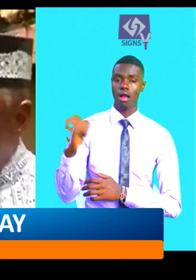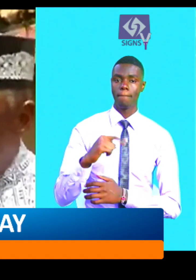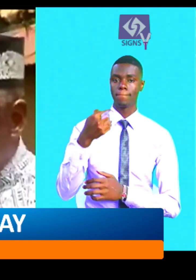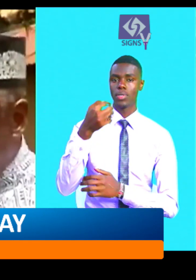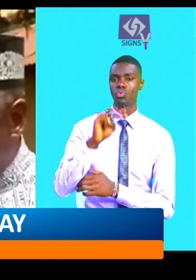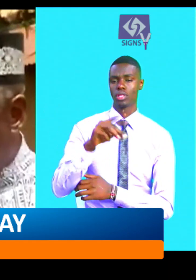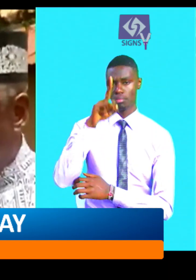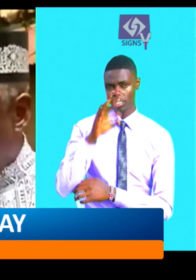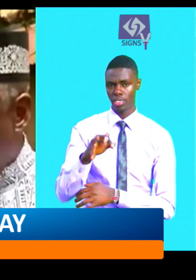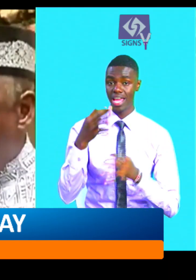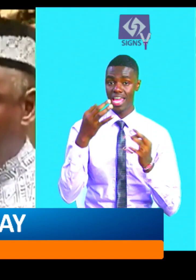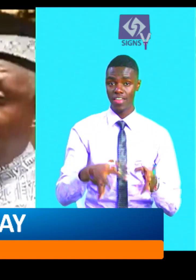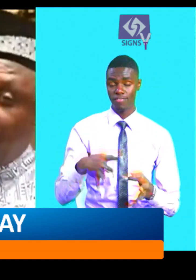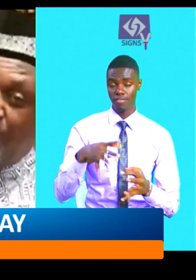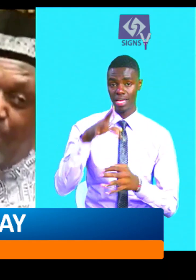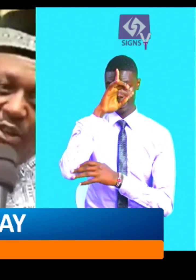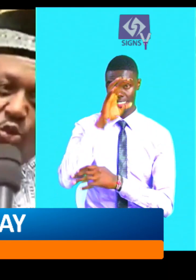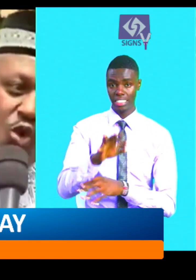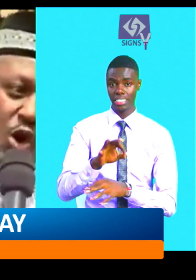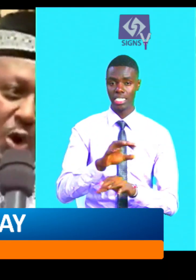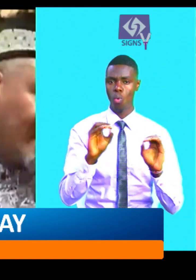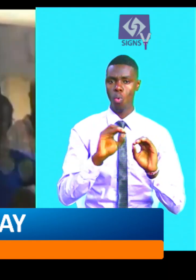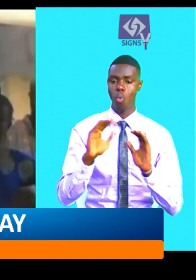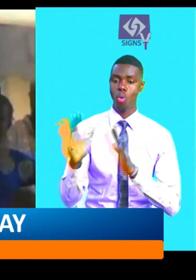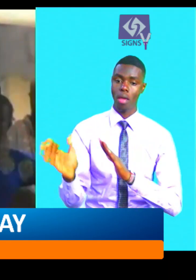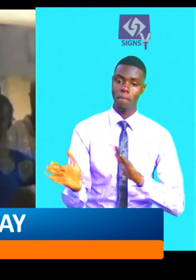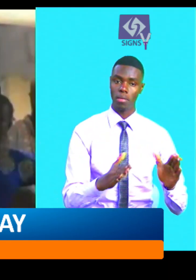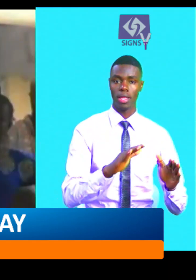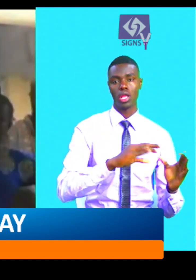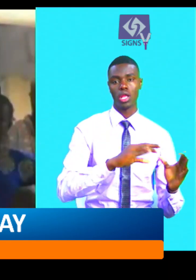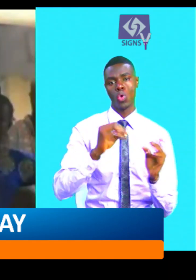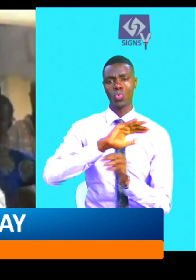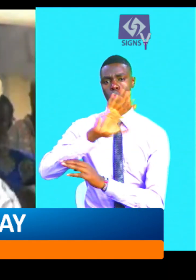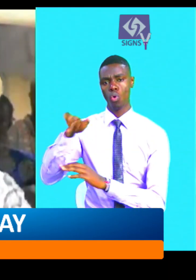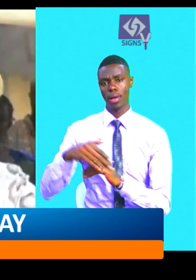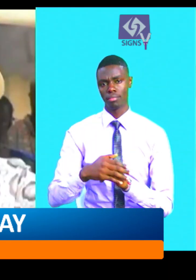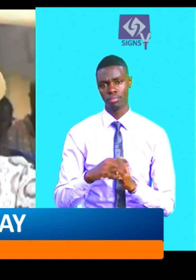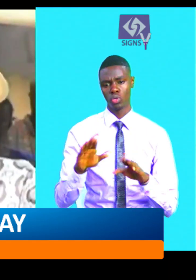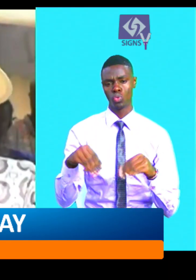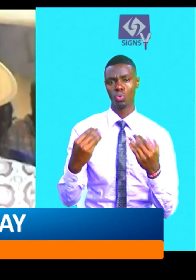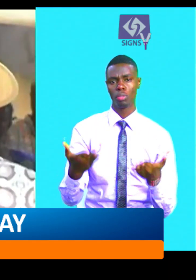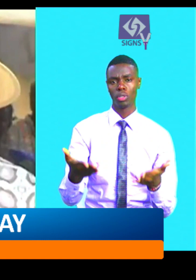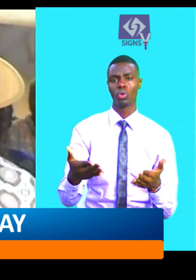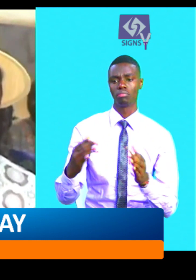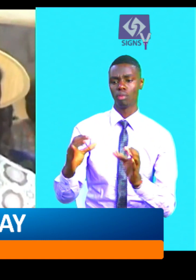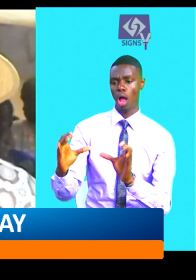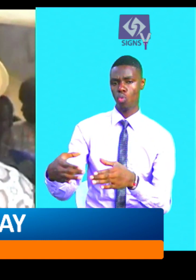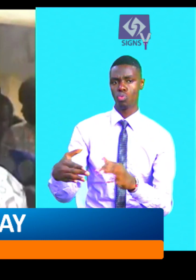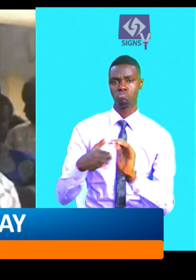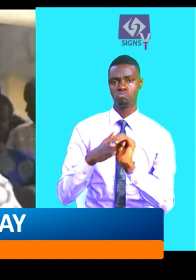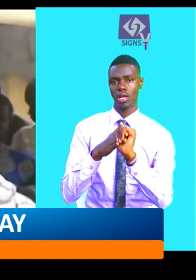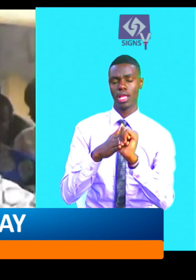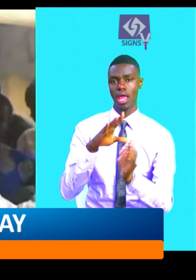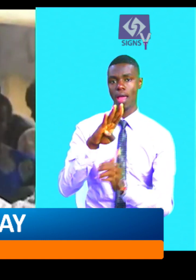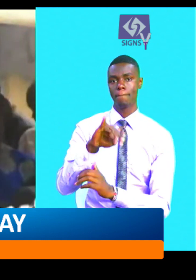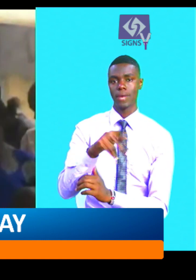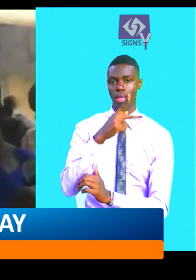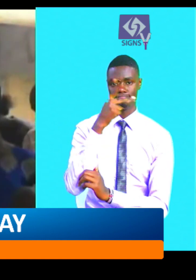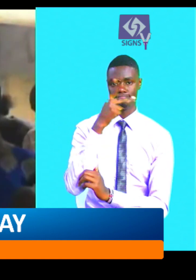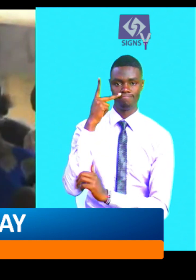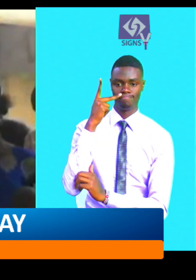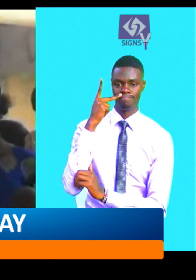We want to tell them that come to those talks in good faith and come to them seriously. Because if you